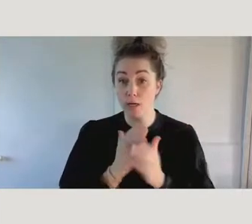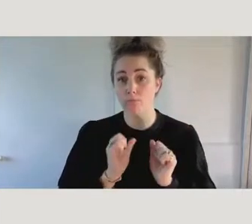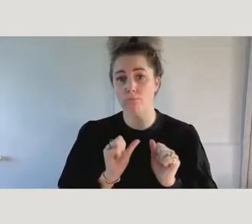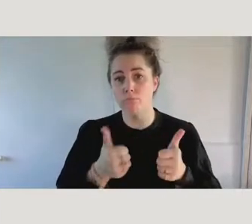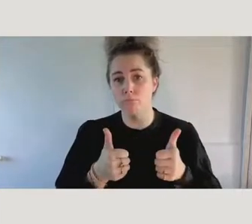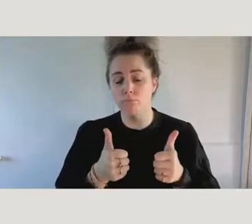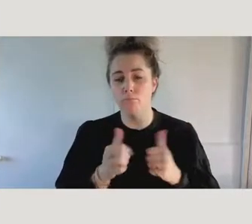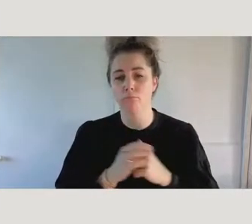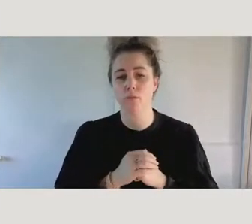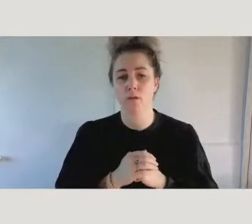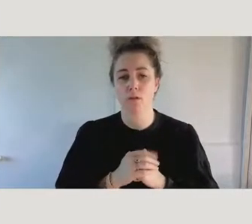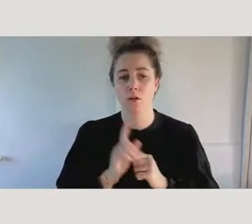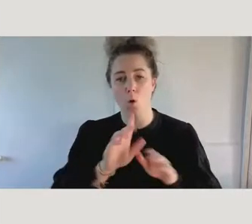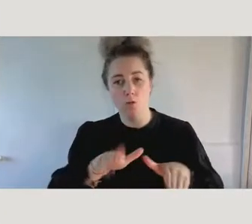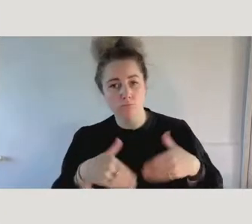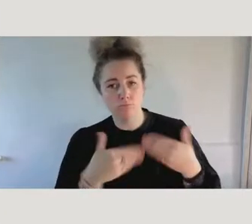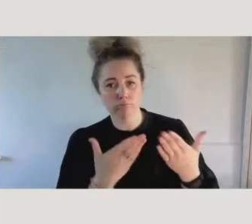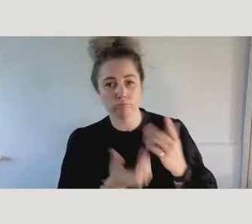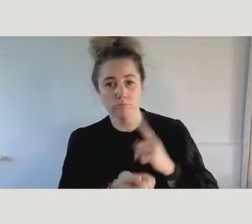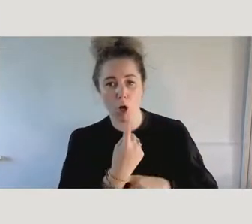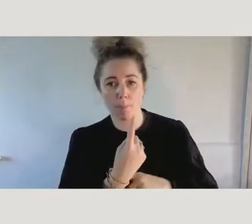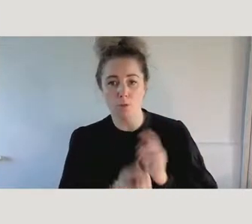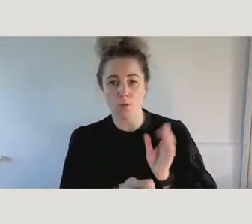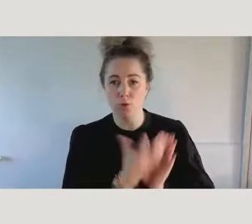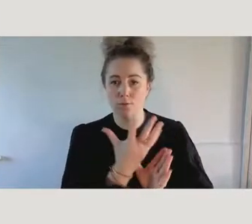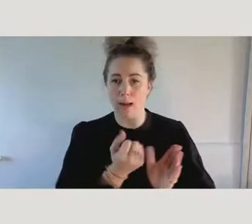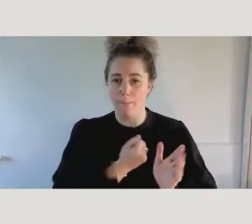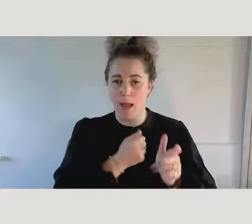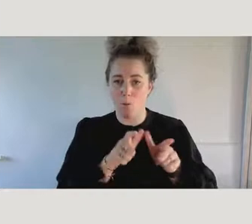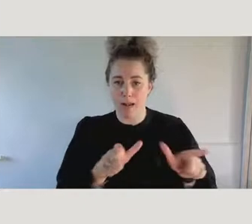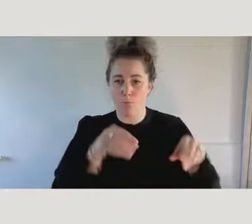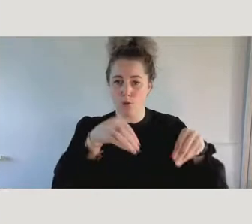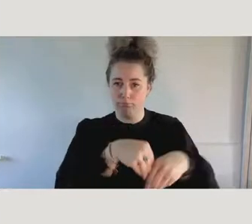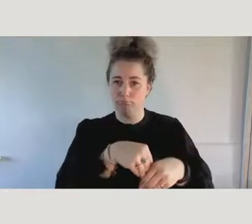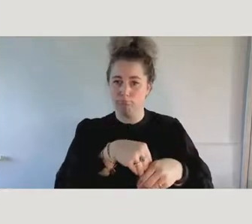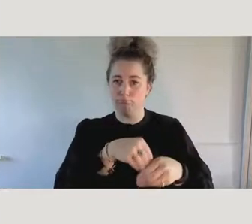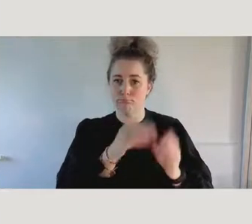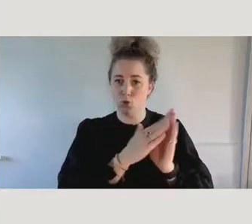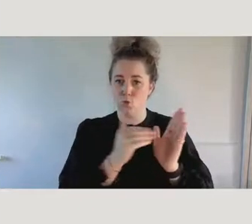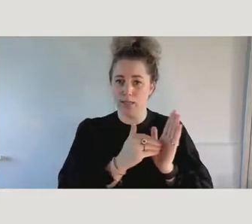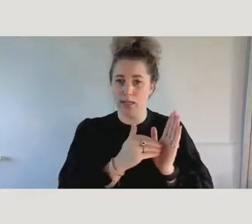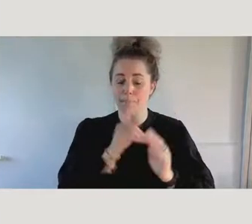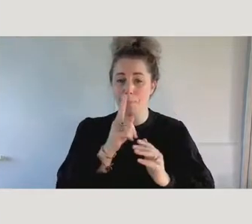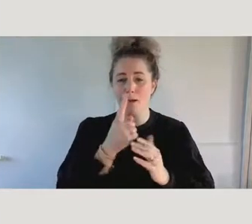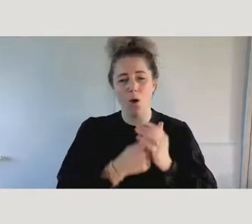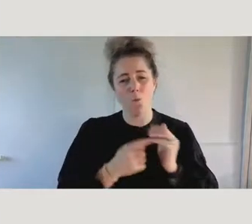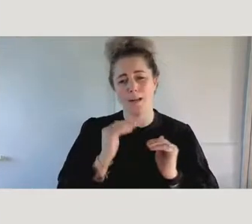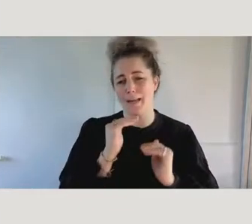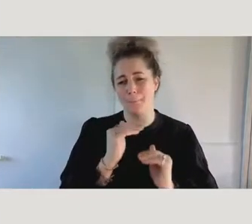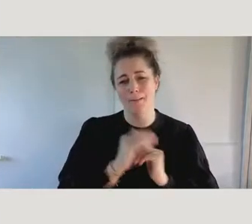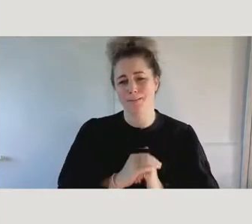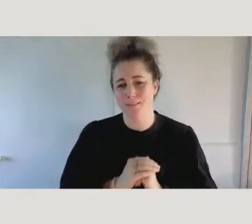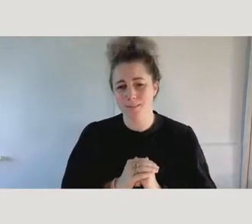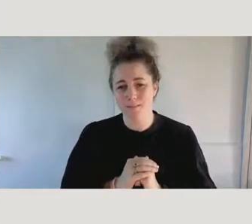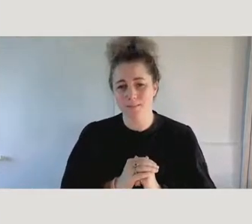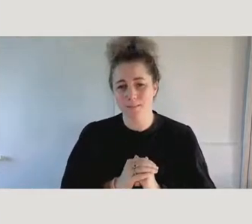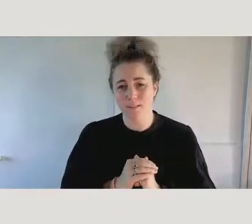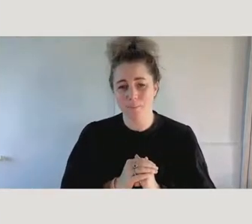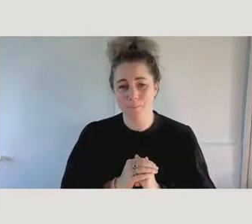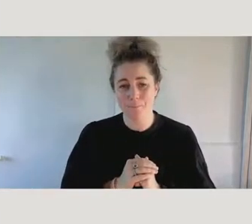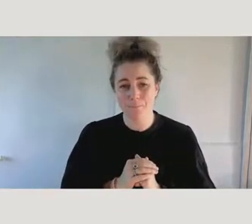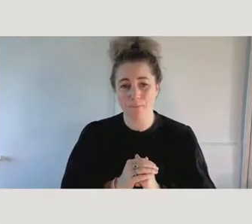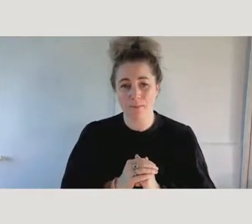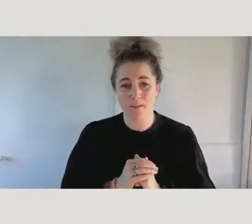at actually offering us opportunities to develop our languages here but it's only very limited if it